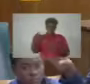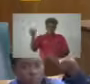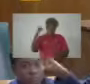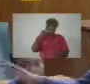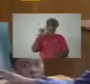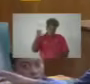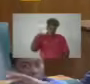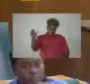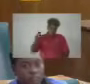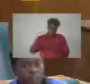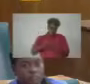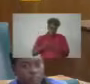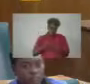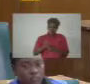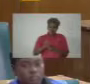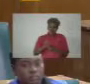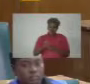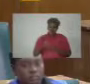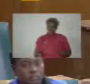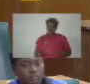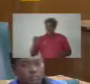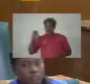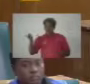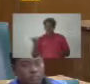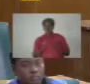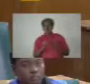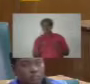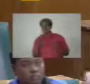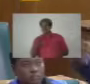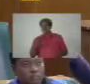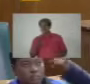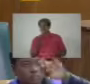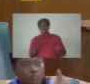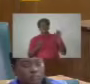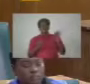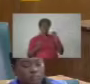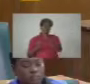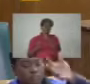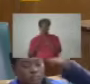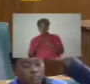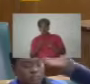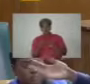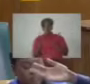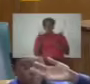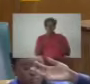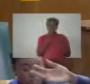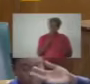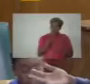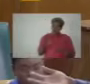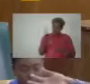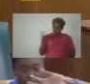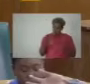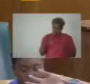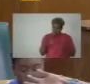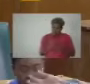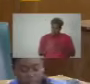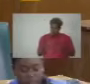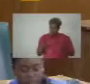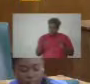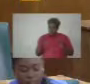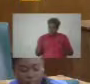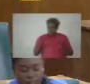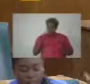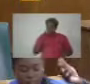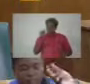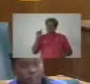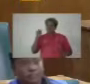the community zone. Another community might say we'll do Friday and Saturday, depending on how much the community wants to participate. And